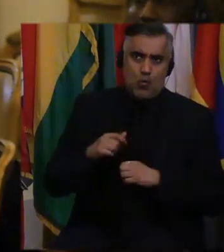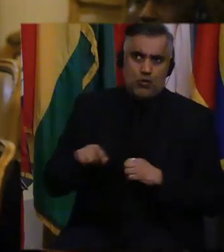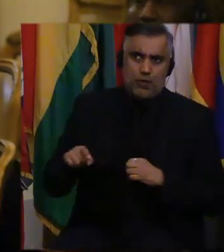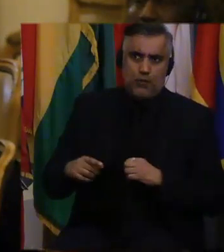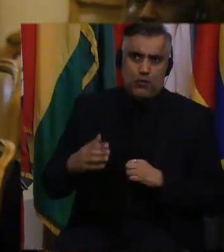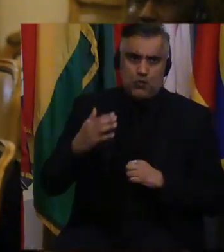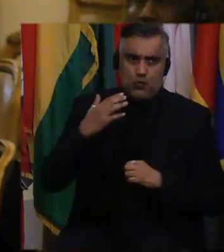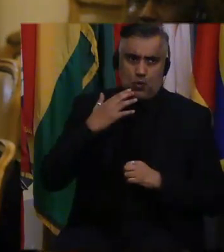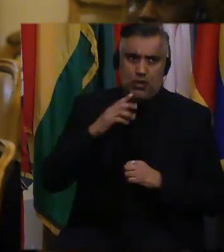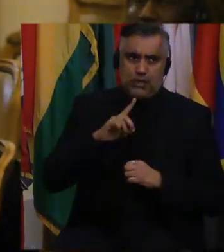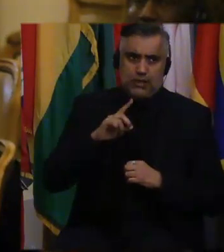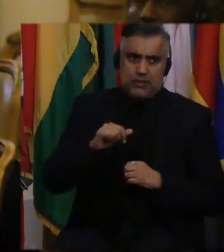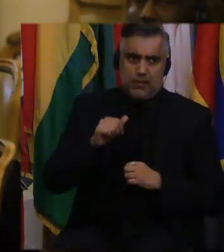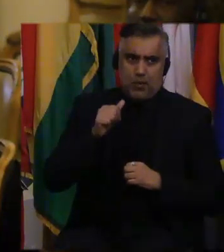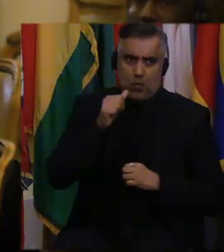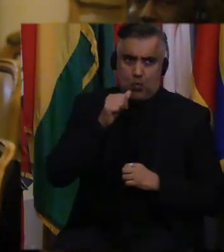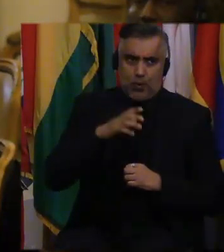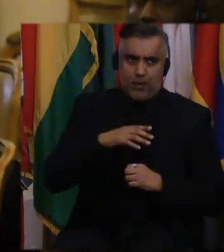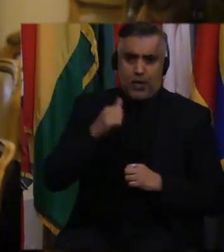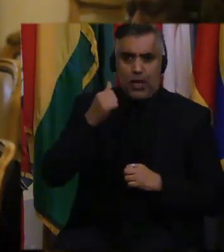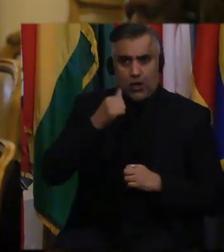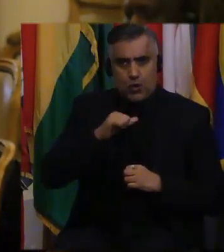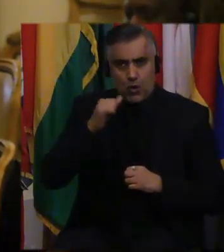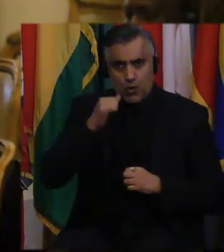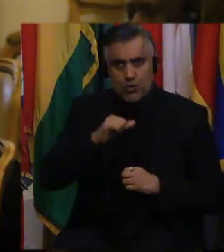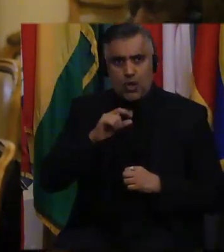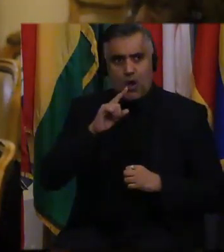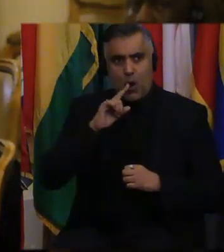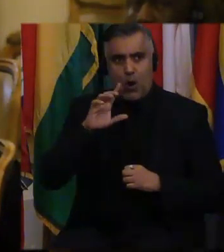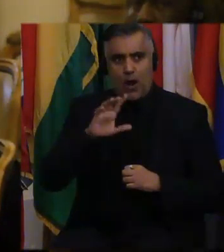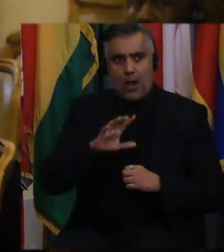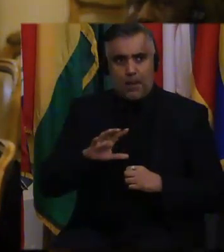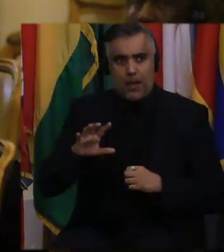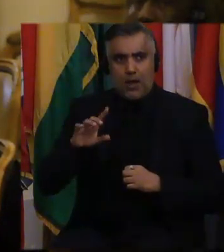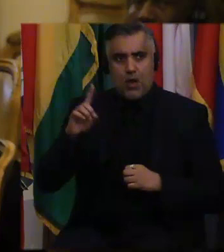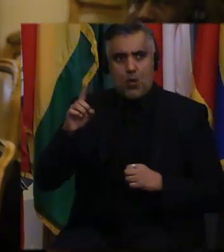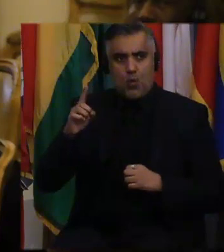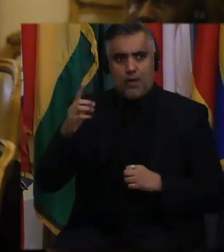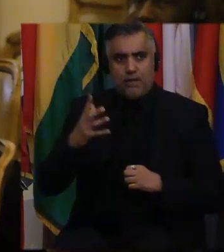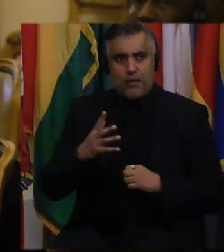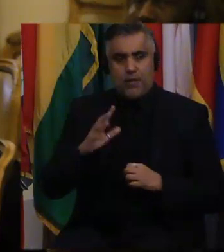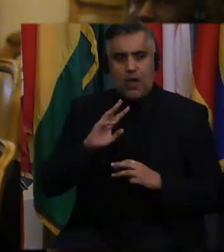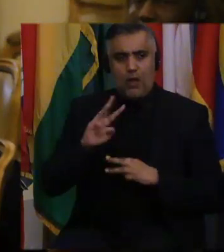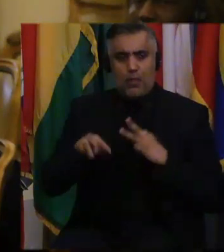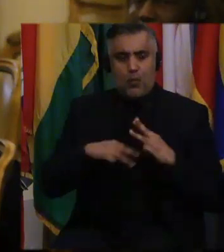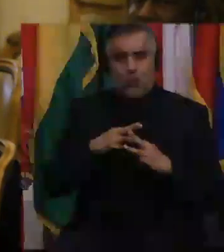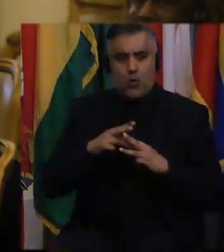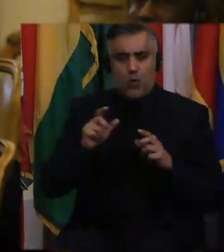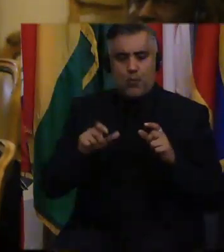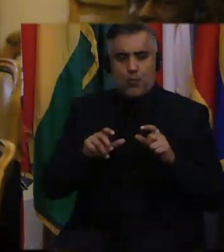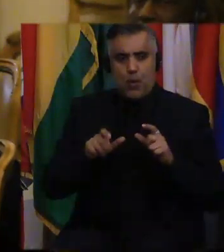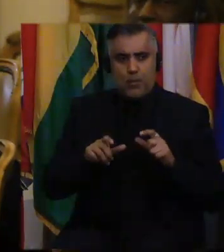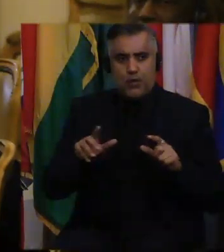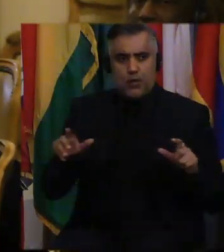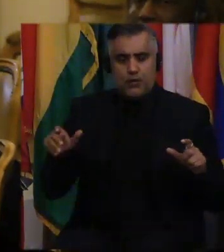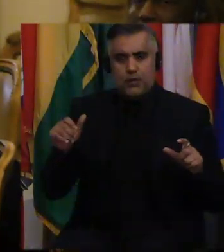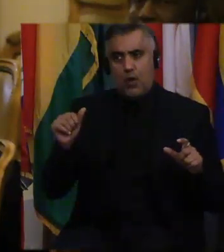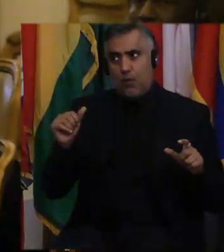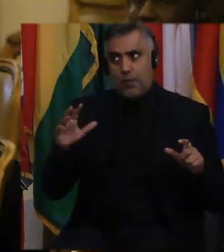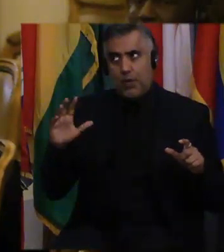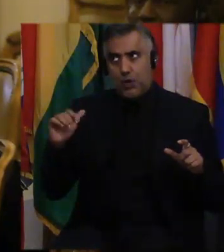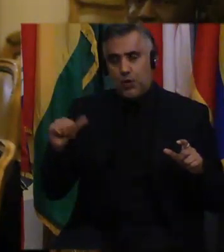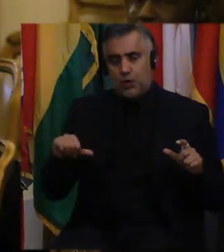know, disabled women and girls are about one-fifth of the world's population of women and